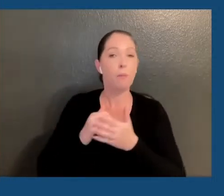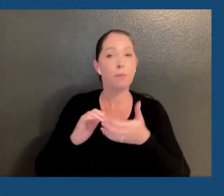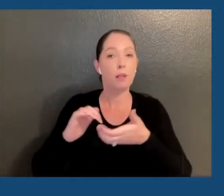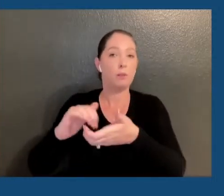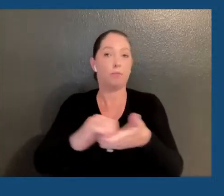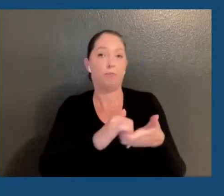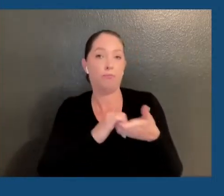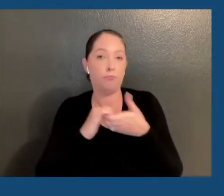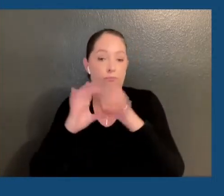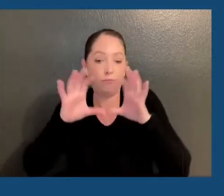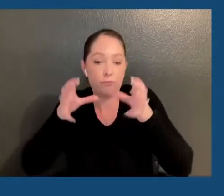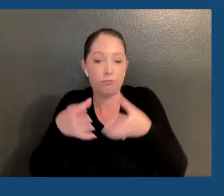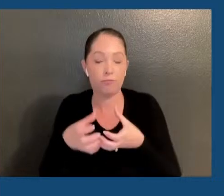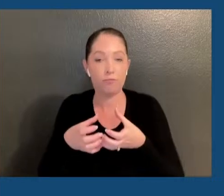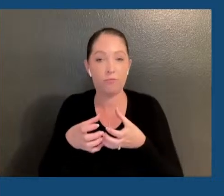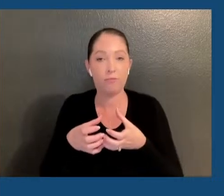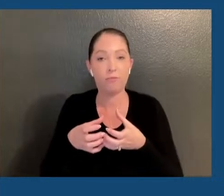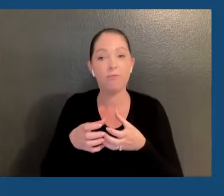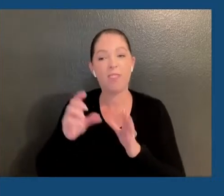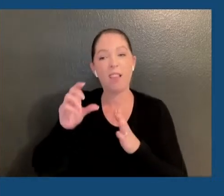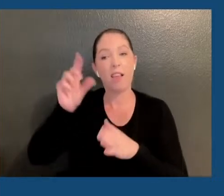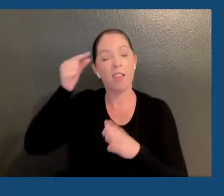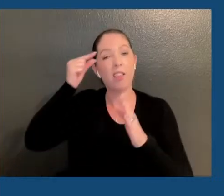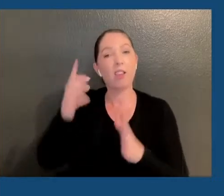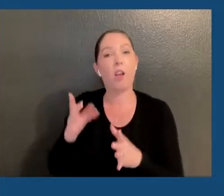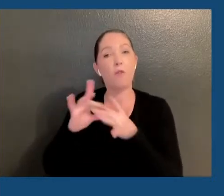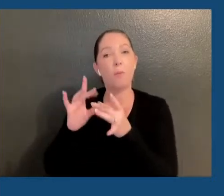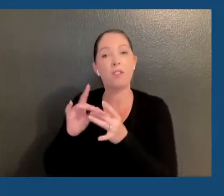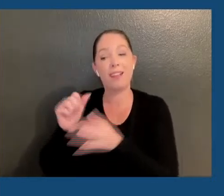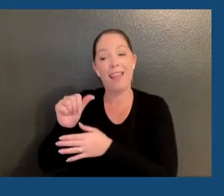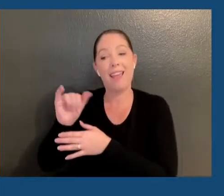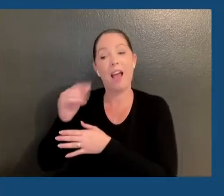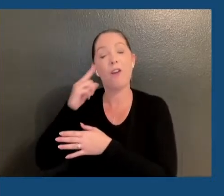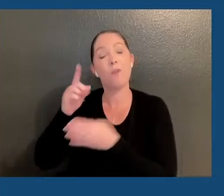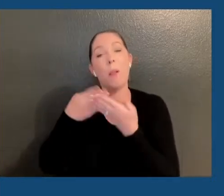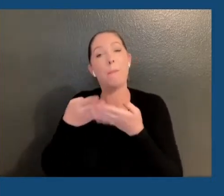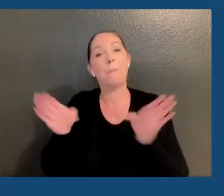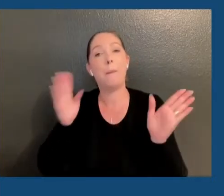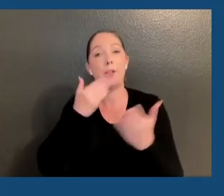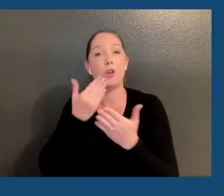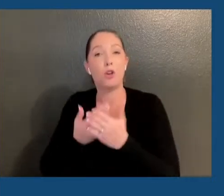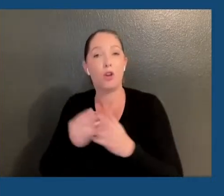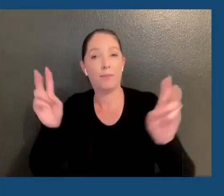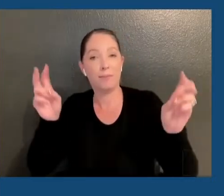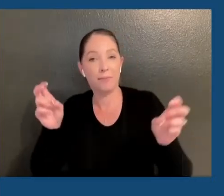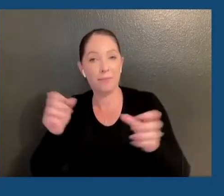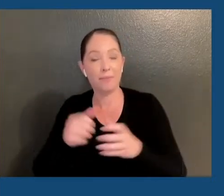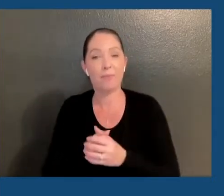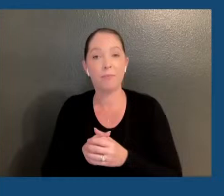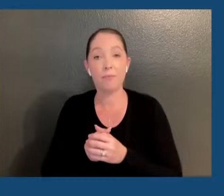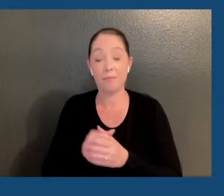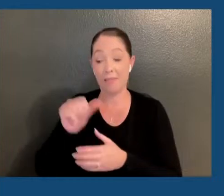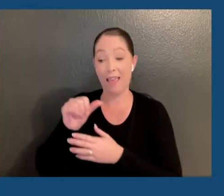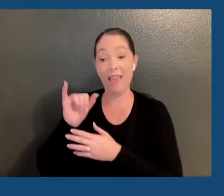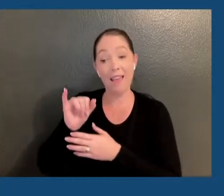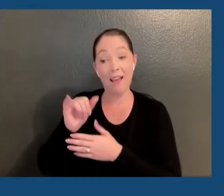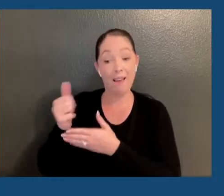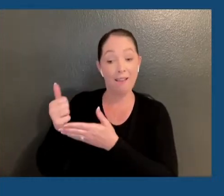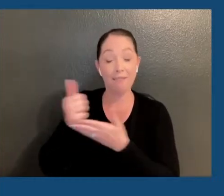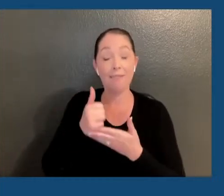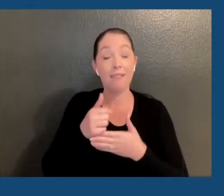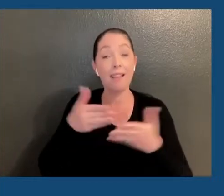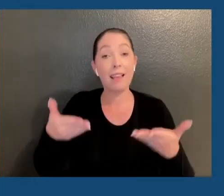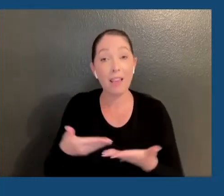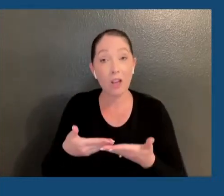the public good. Perhaps the greatest strength of bringing AI Plus to this campus is the synergy, the ways in which